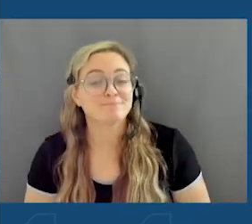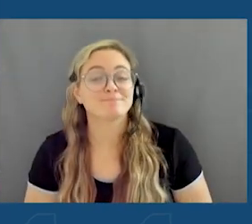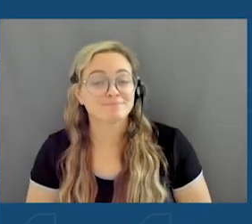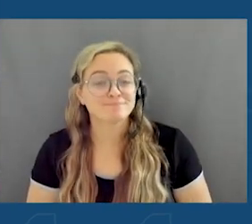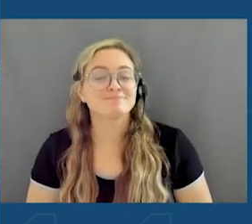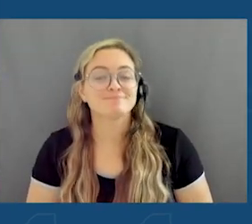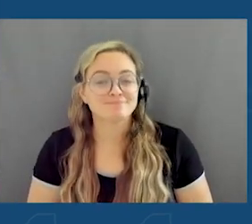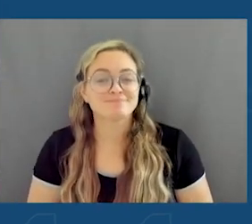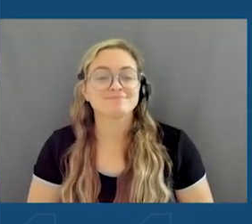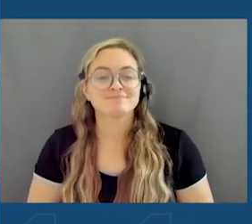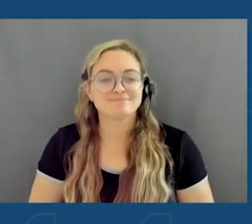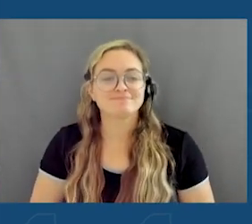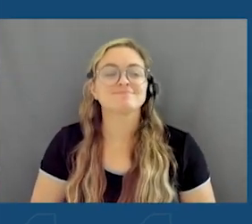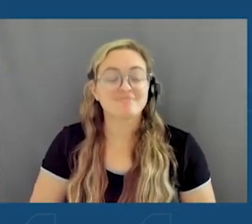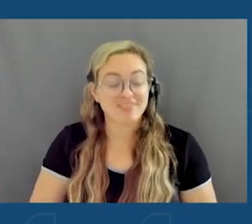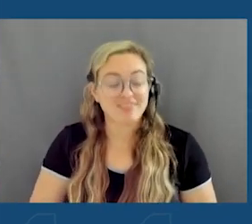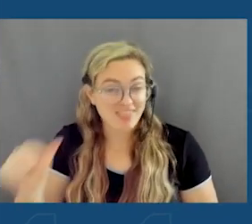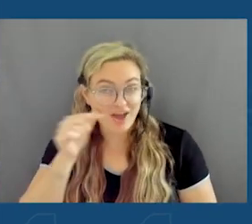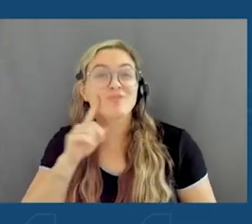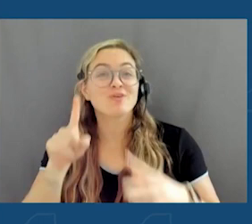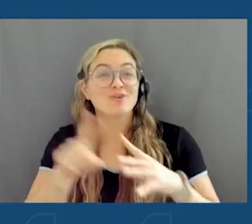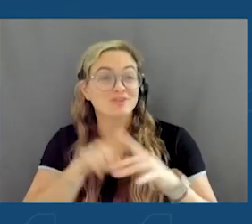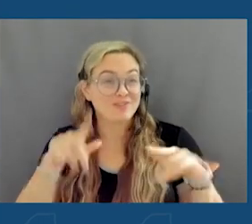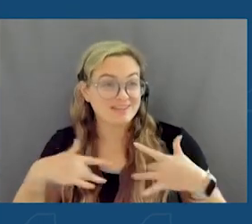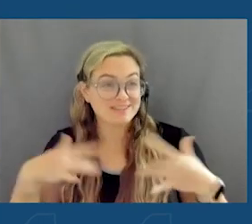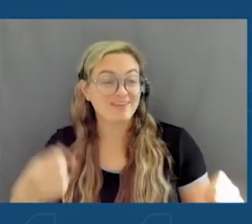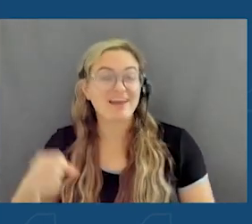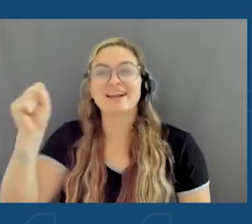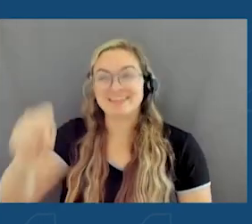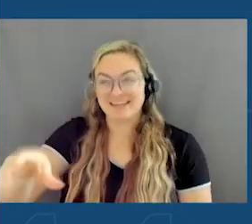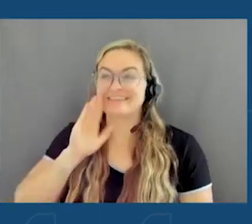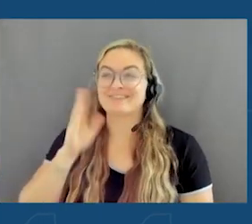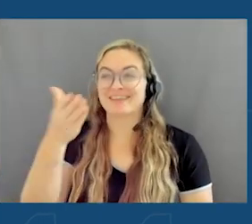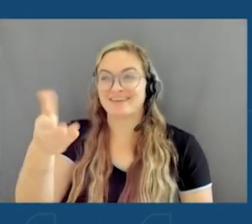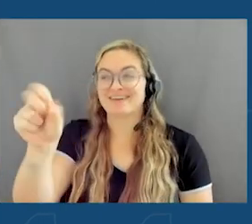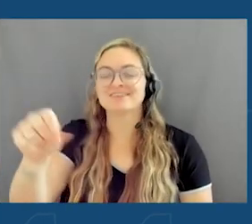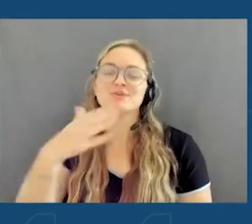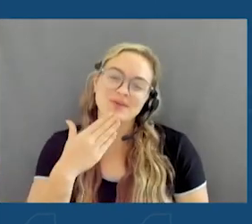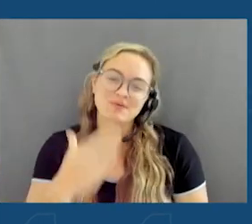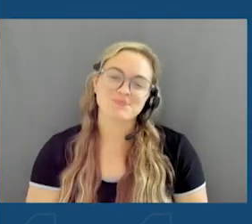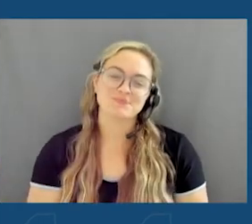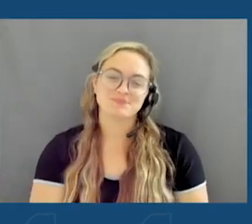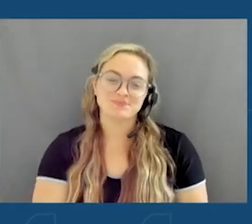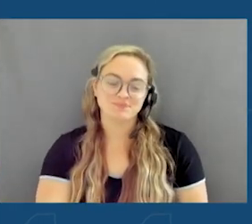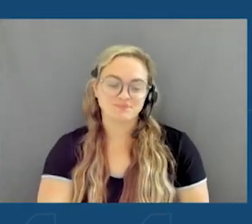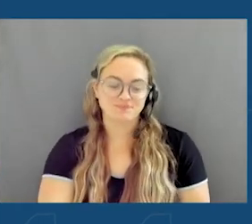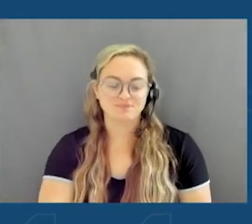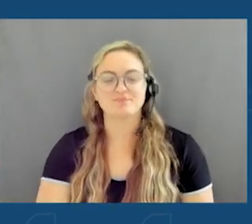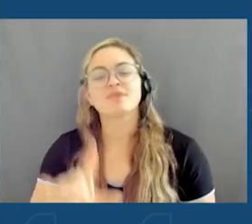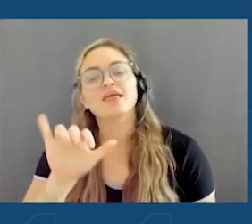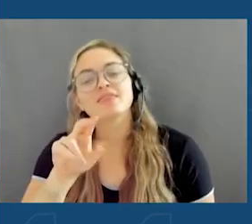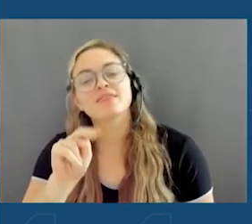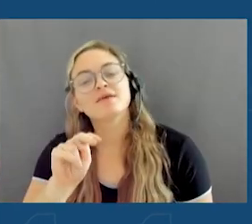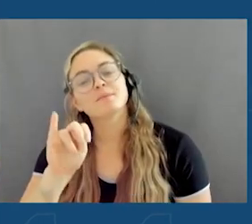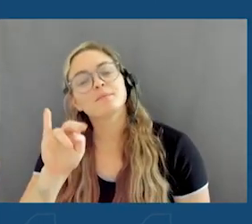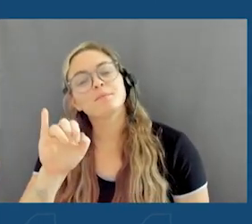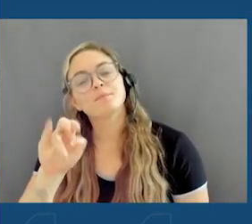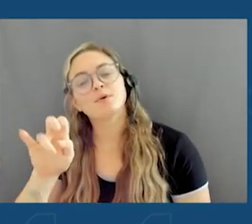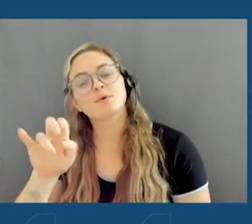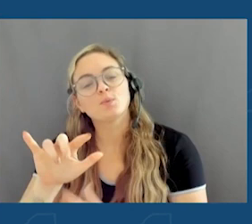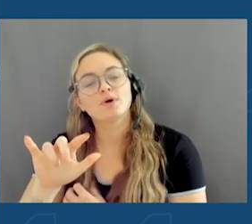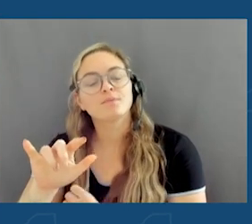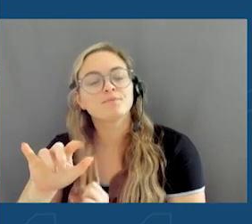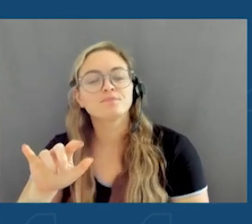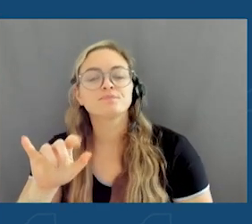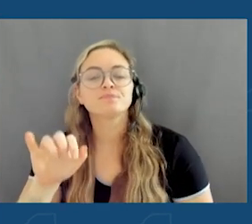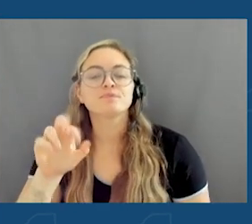be at this event. Yes, Luis, I'll be there. So thank you. And to Lin-Manuel Miranda, thank you for bringing